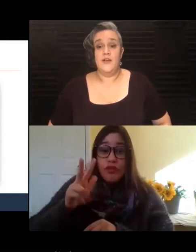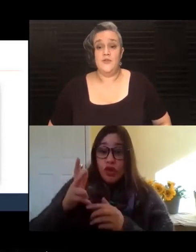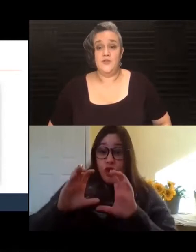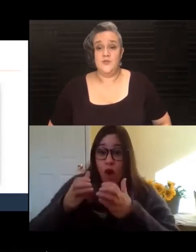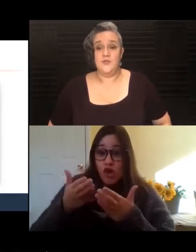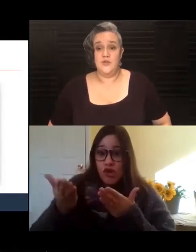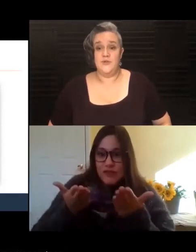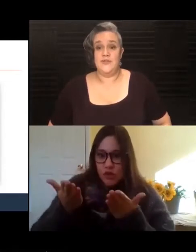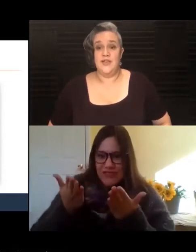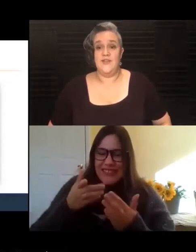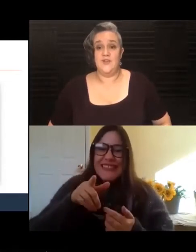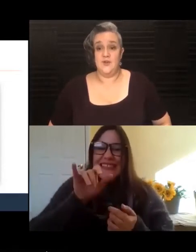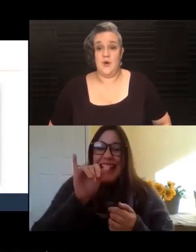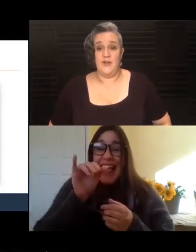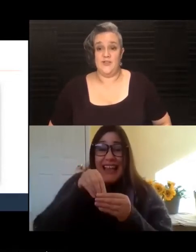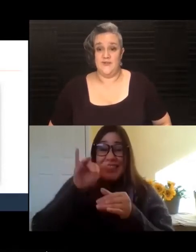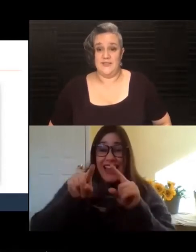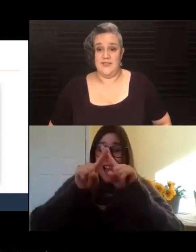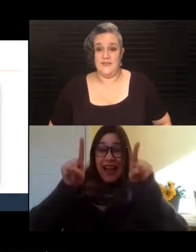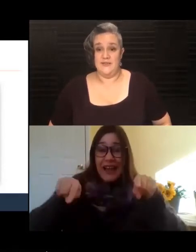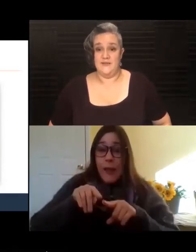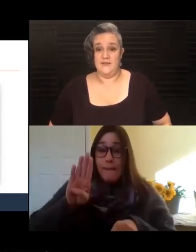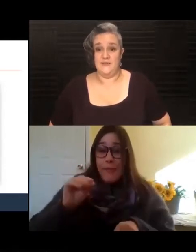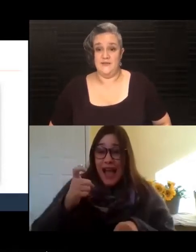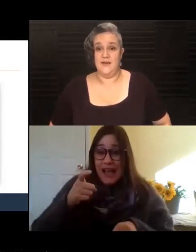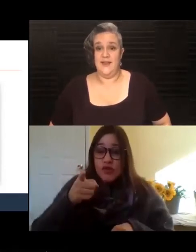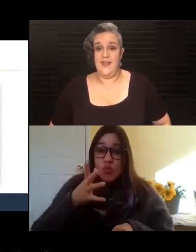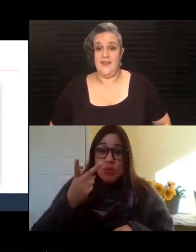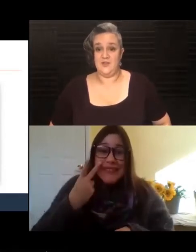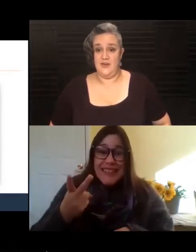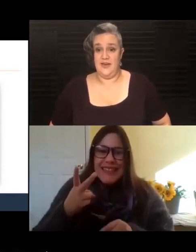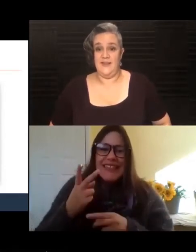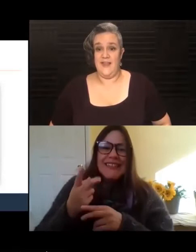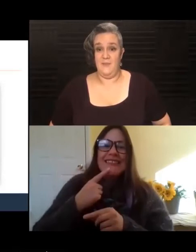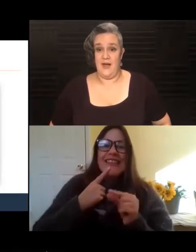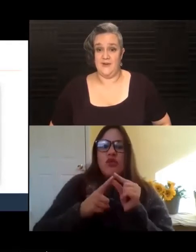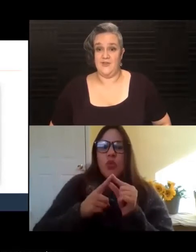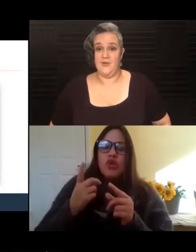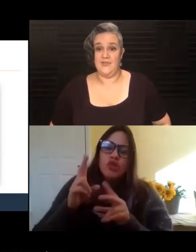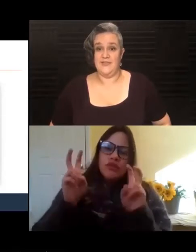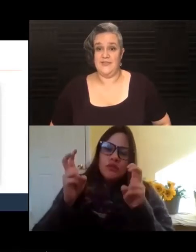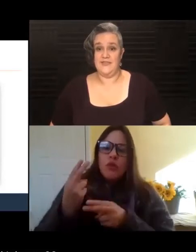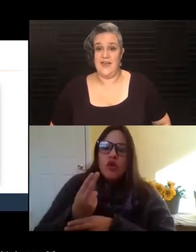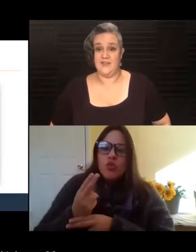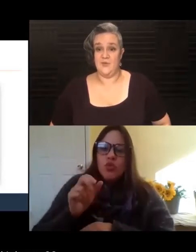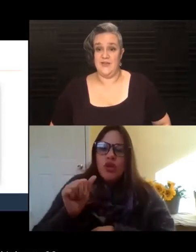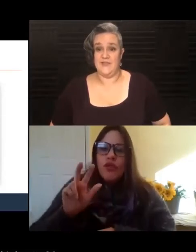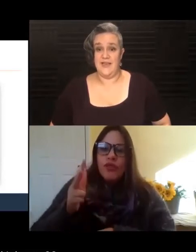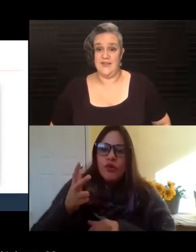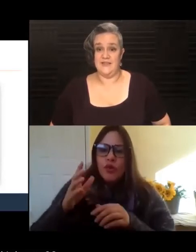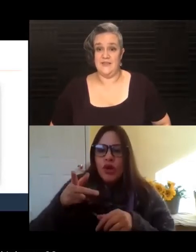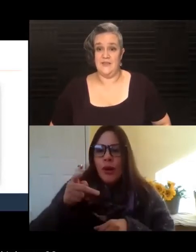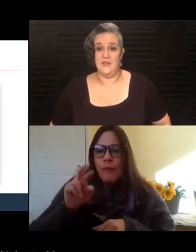So when you choose to use the third-party services, in that screen, in that box, you can see the text where